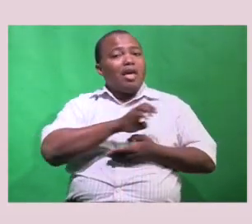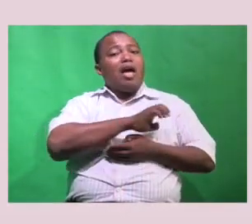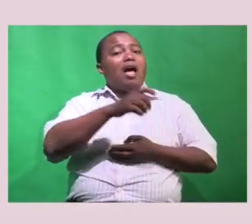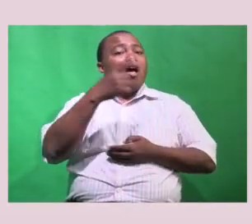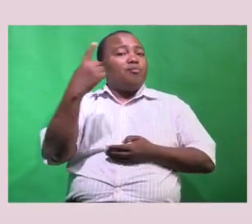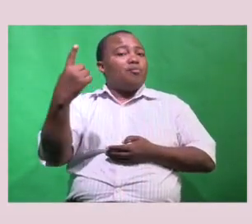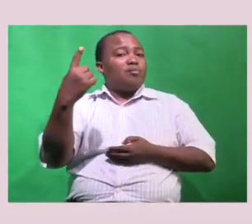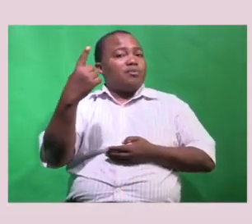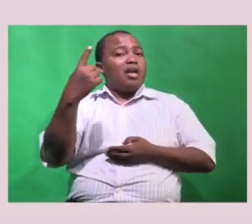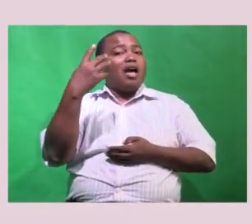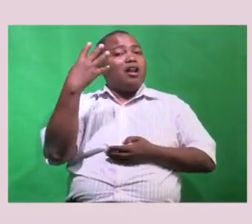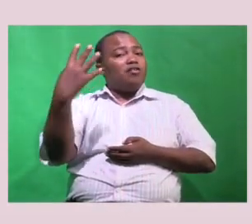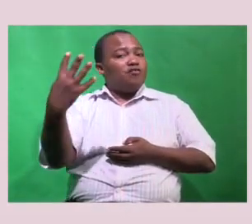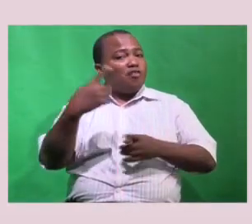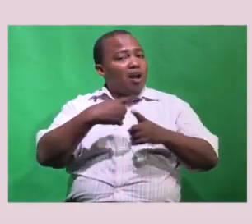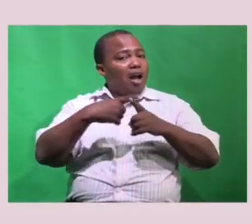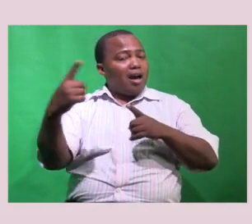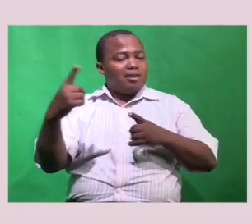1,400.